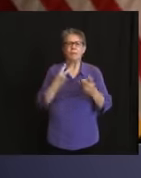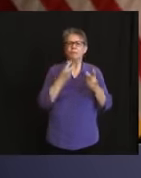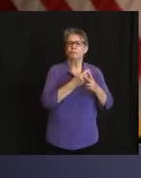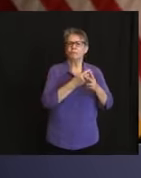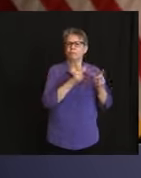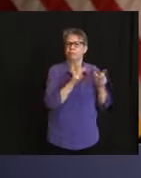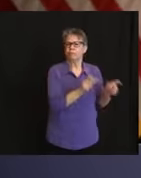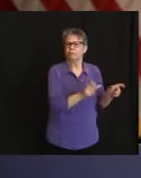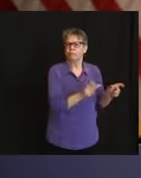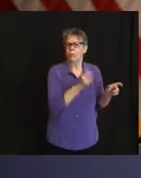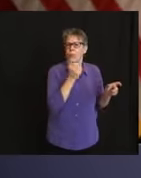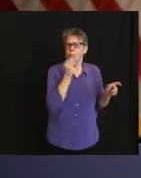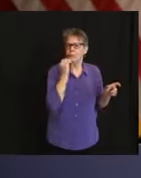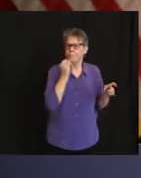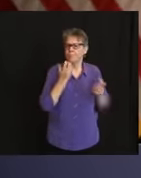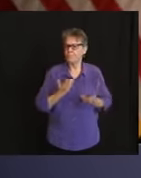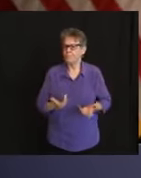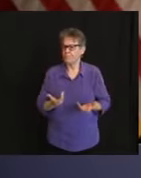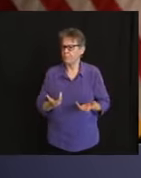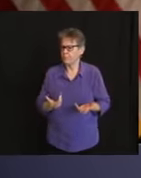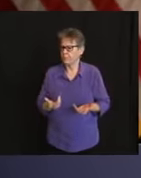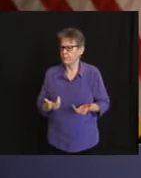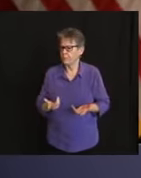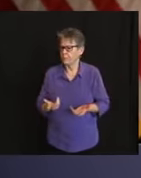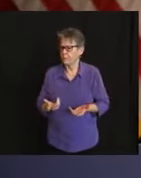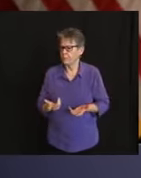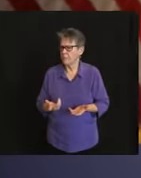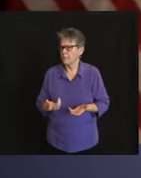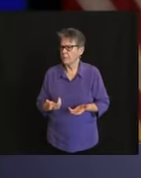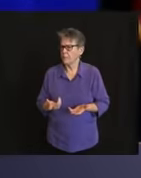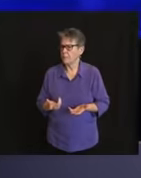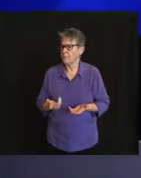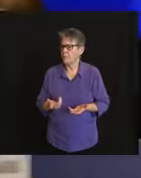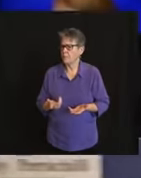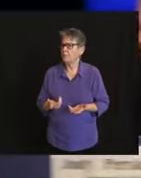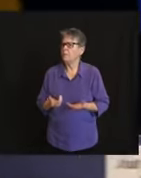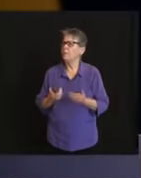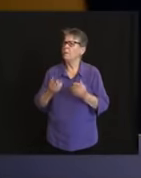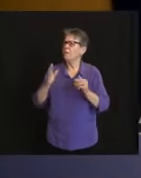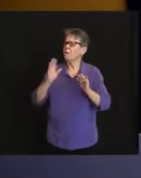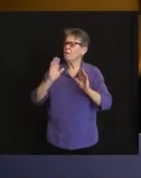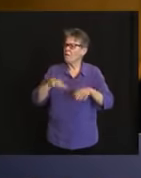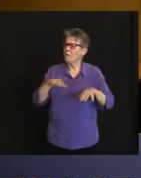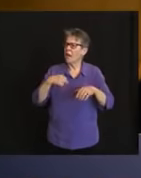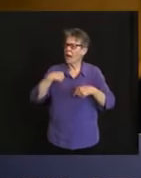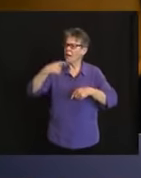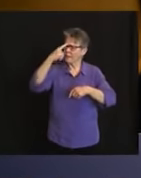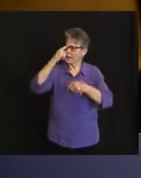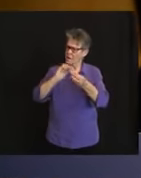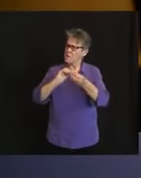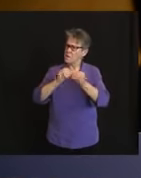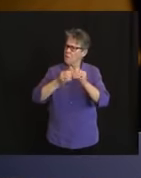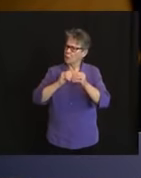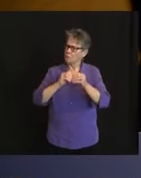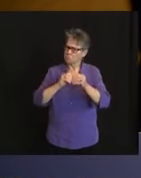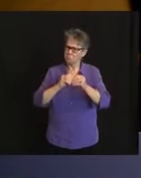some discrepancies. Is that fair to say, Judy? Yeah, I think I answered the question, that there's an